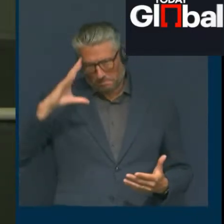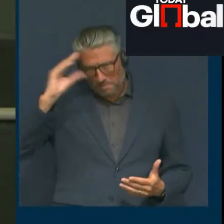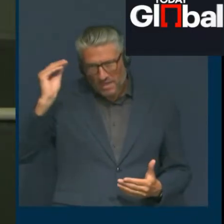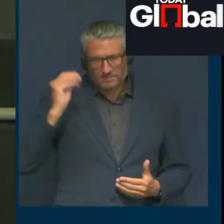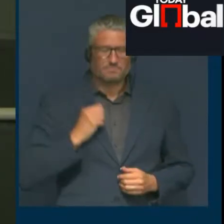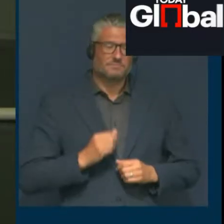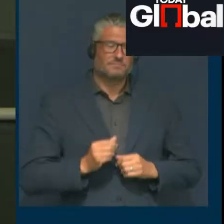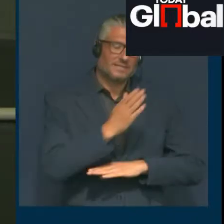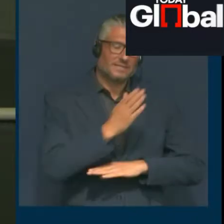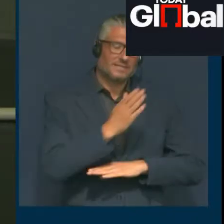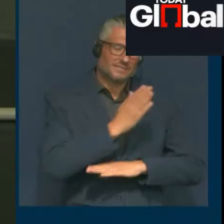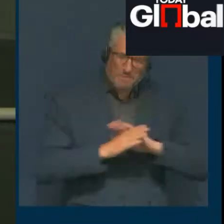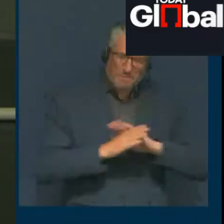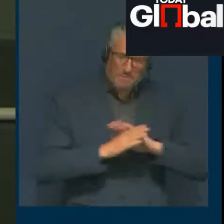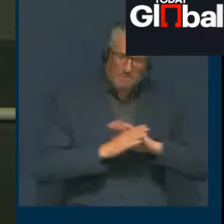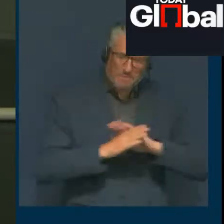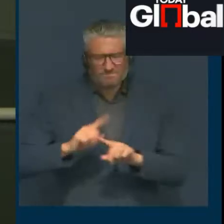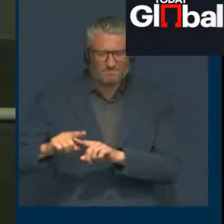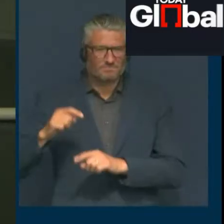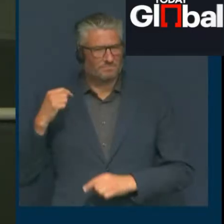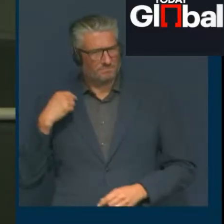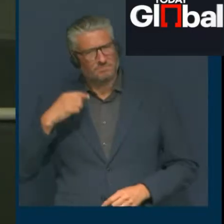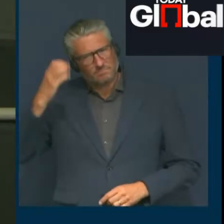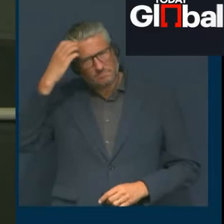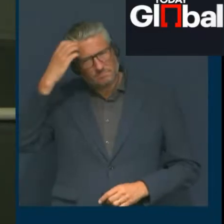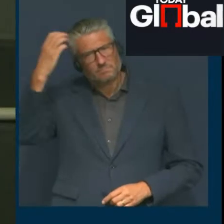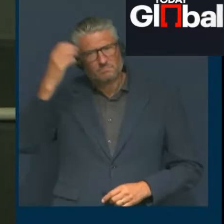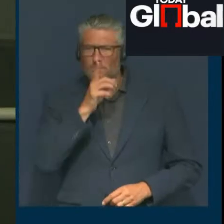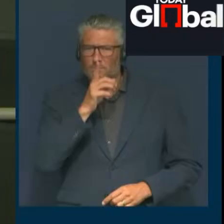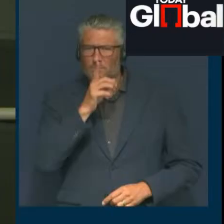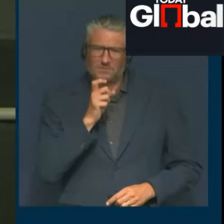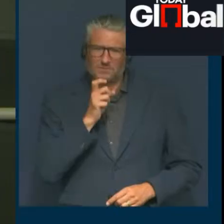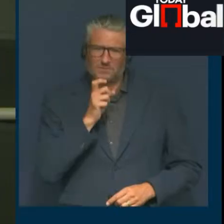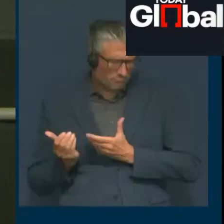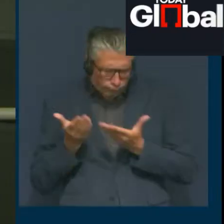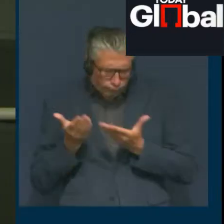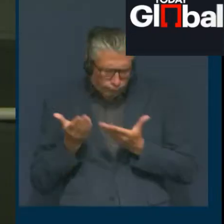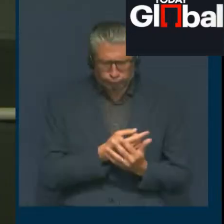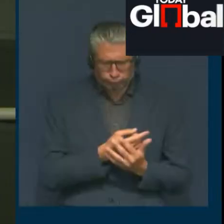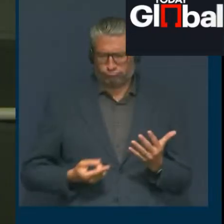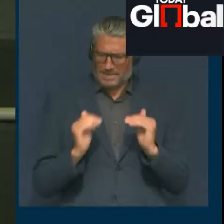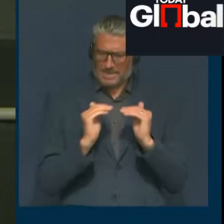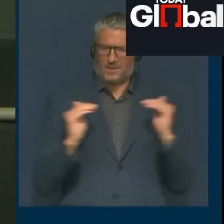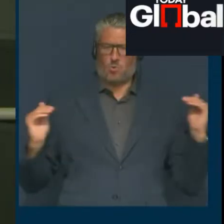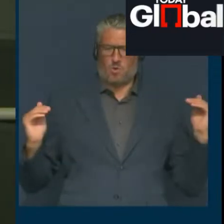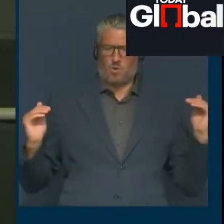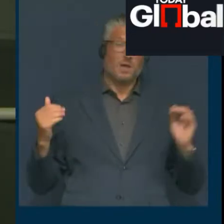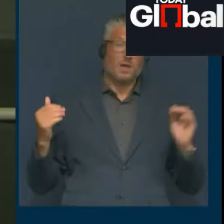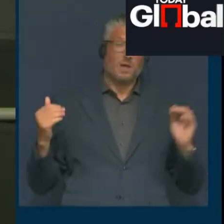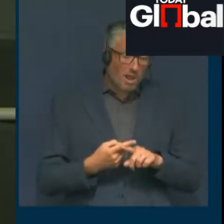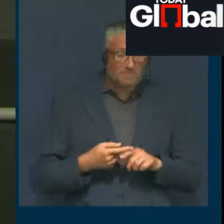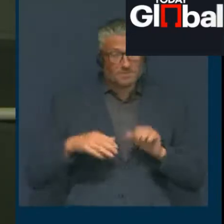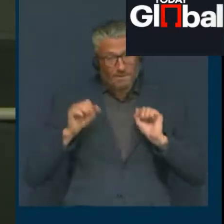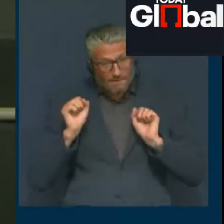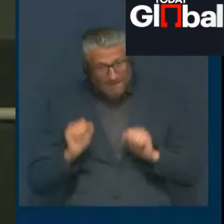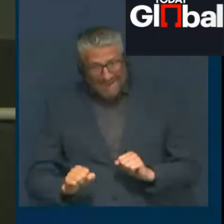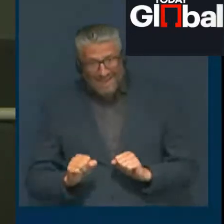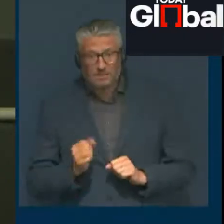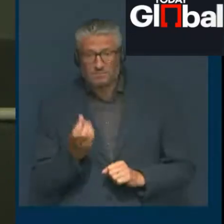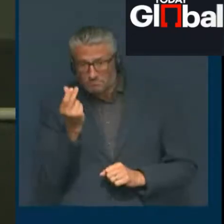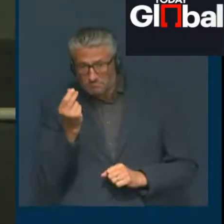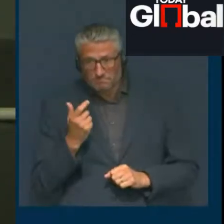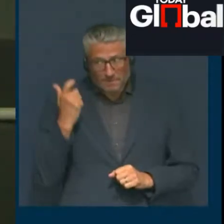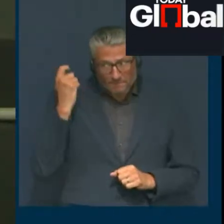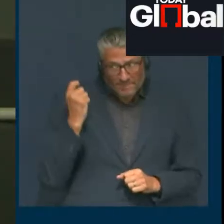certain facilities and privileges, including the reduction or exemption of some fees in support and encouragement of persons with disabilities.